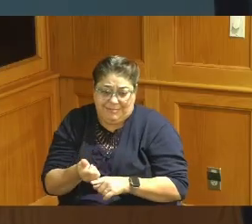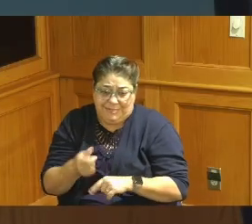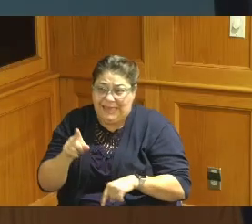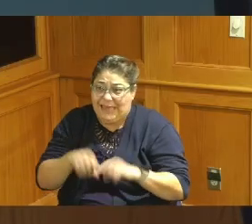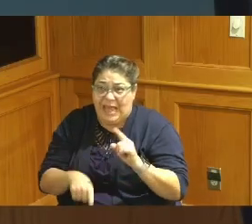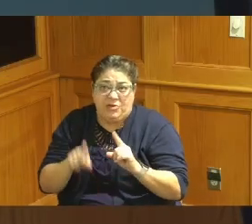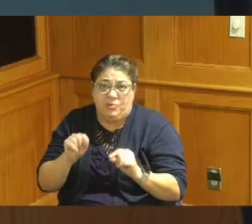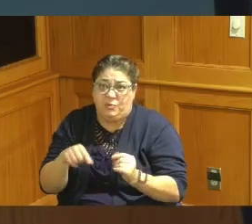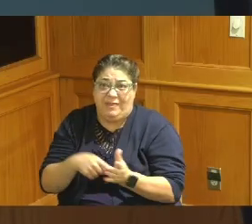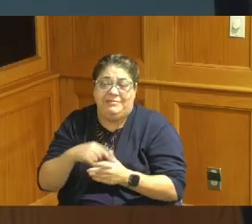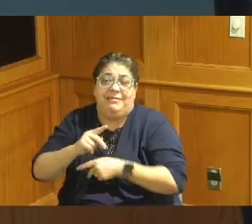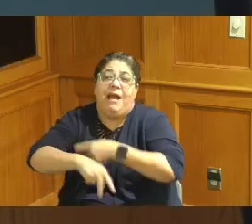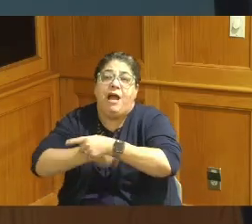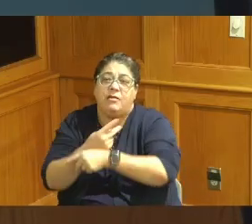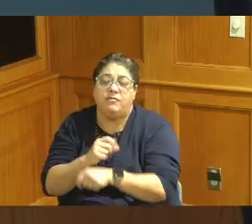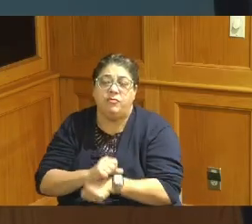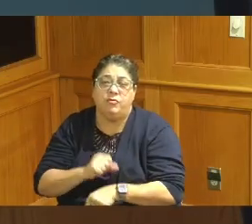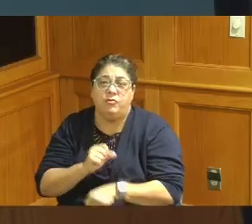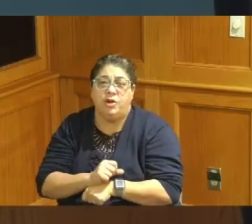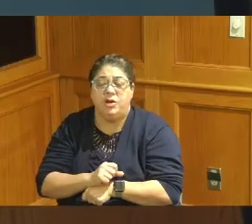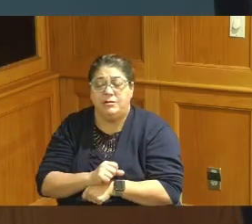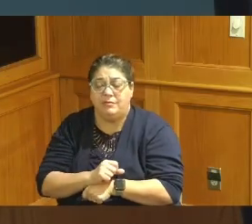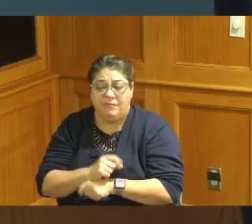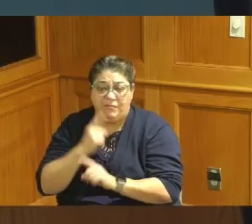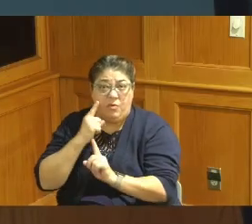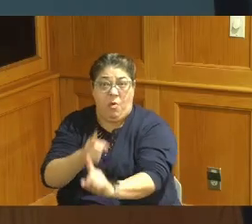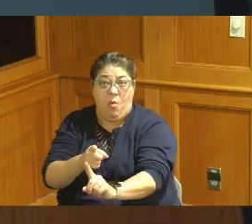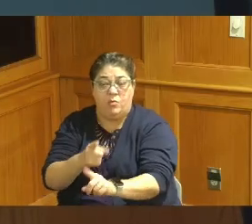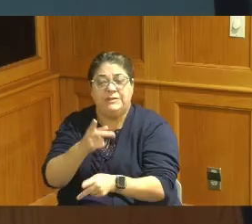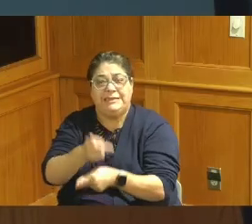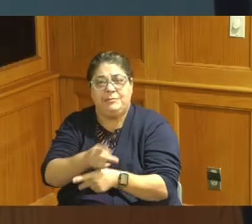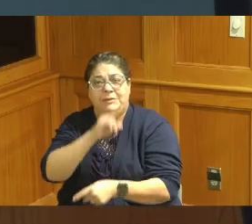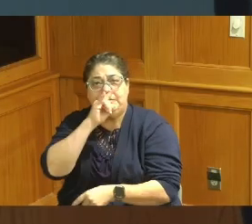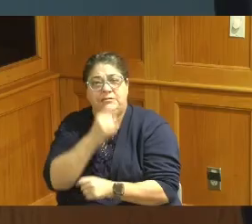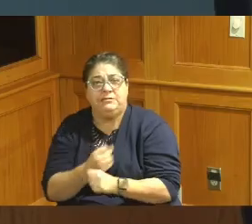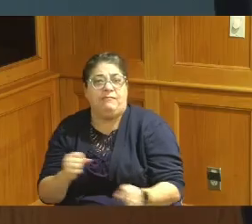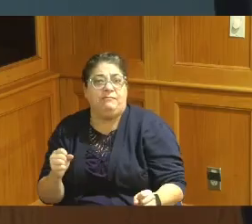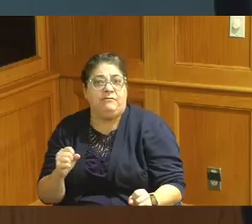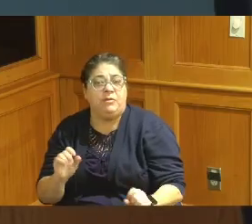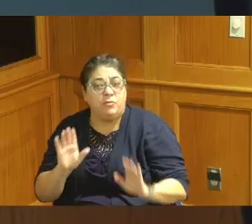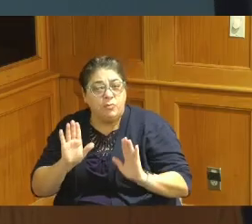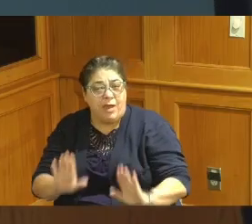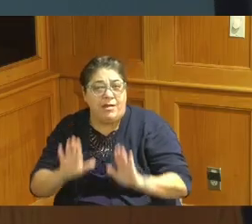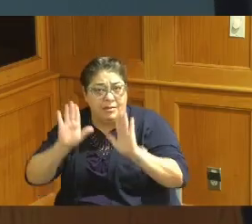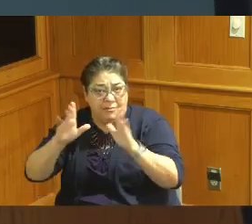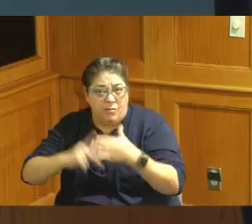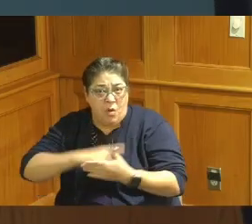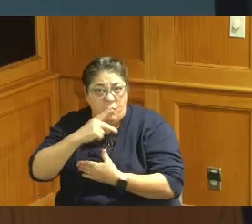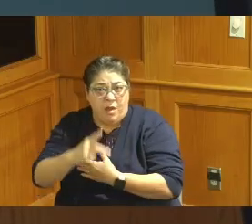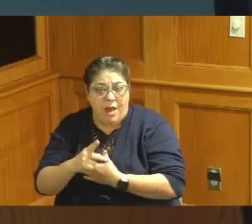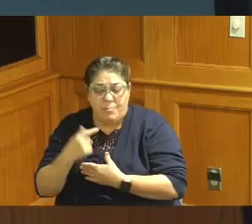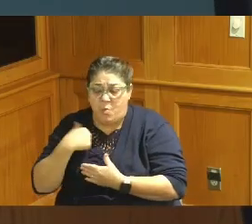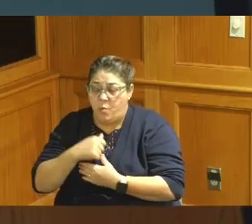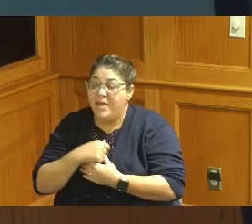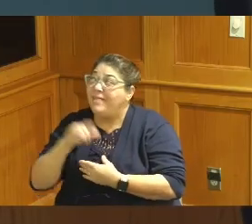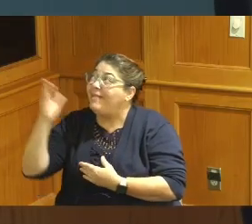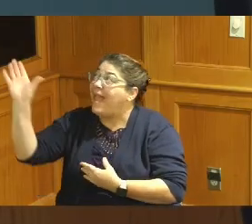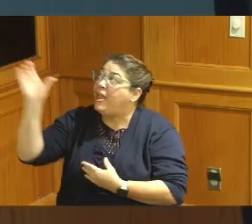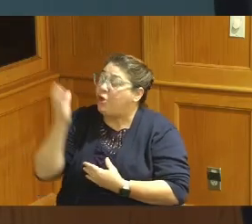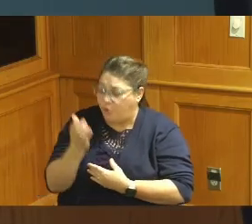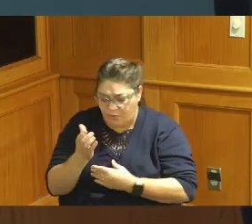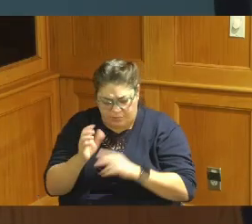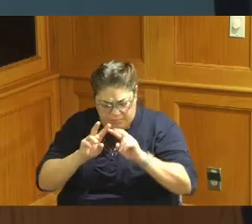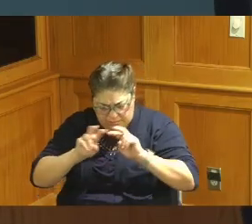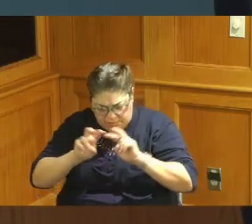this work in our community to keep primarily kids safe. So it's a great program. But as we were looking through the numbers and the